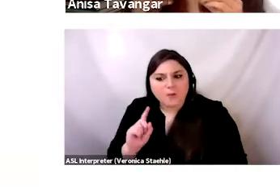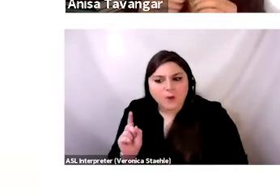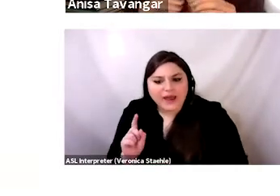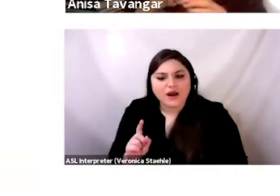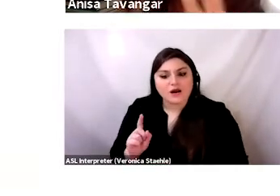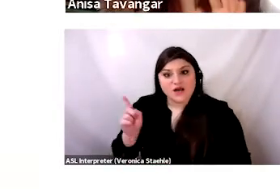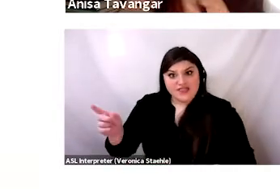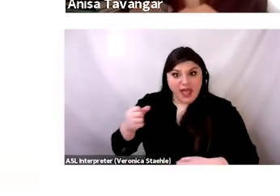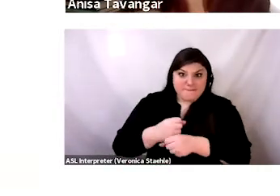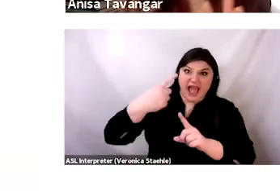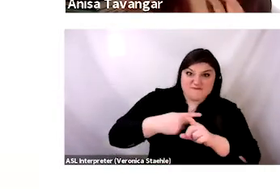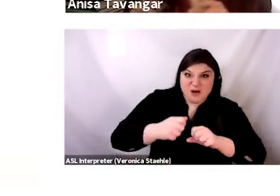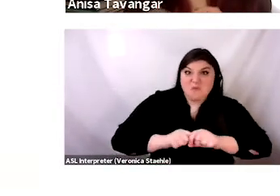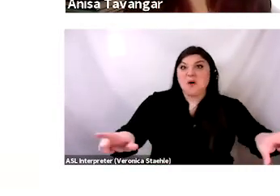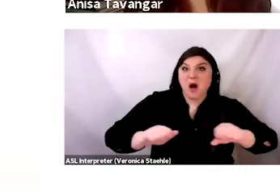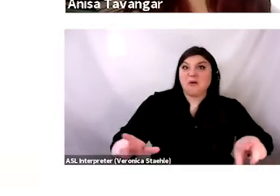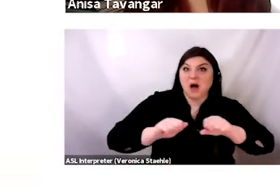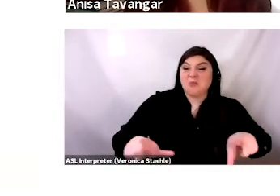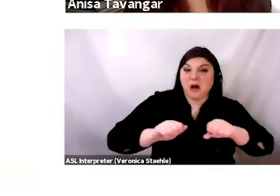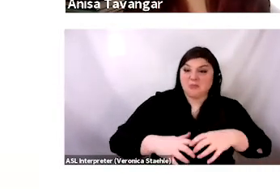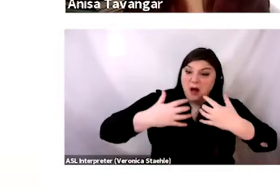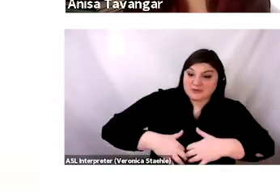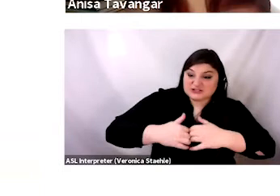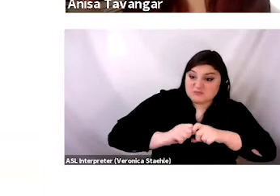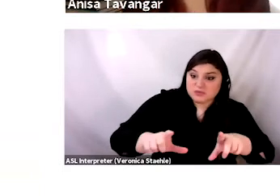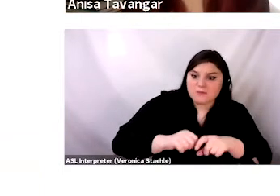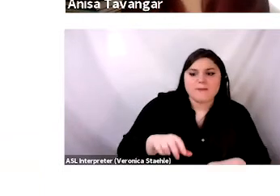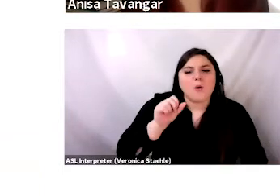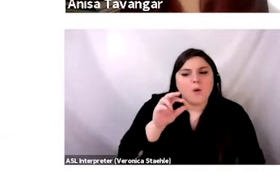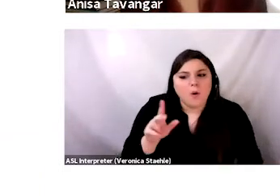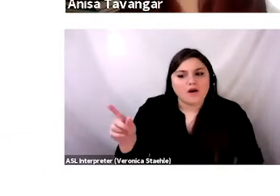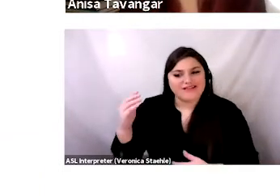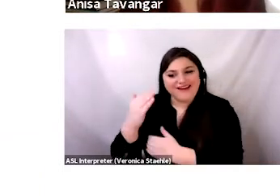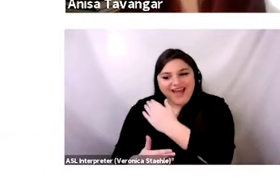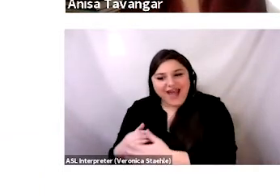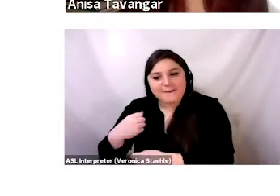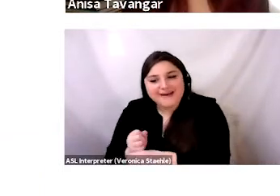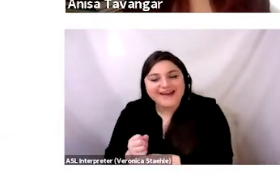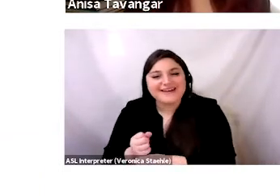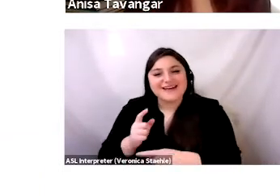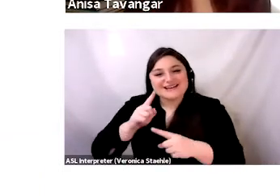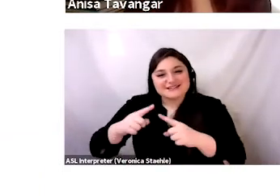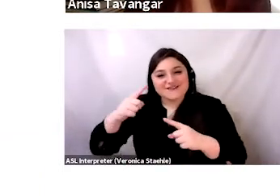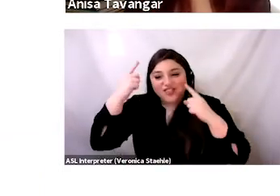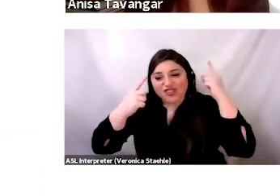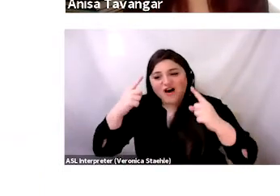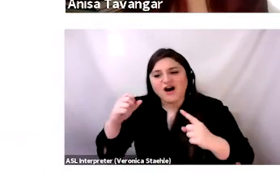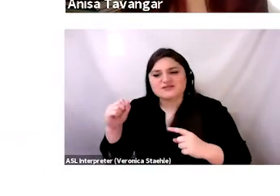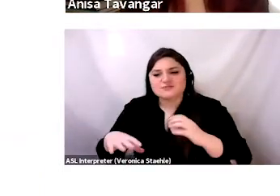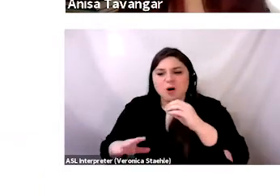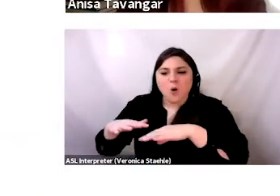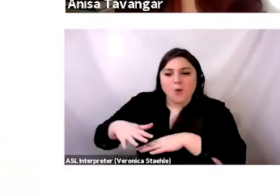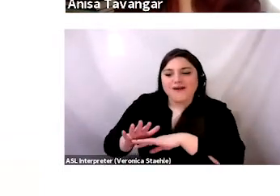they, slowly giving spurts as to, express their own creativity